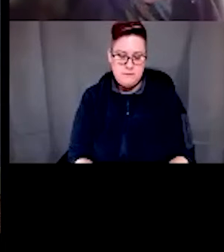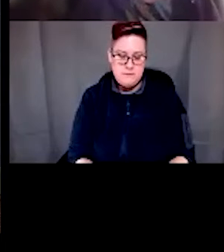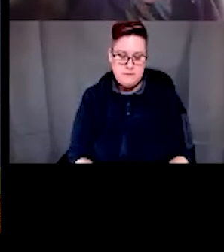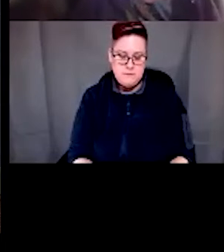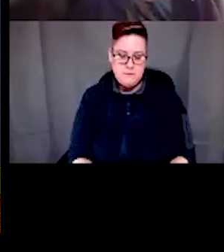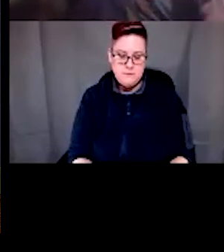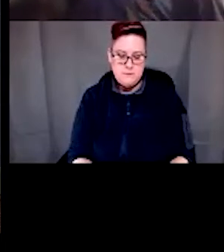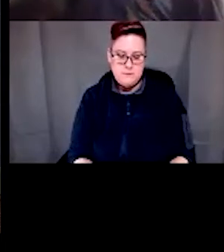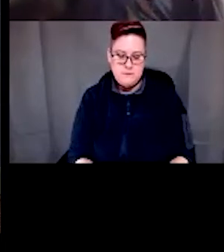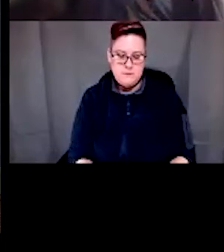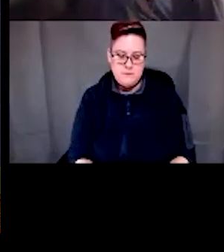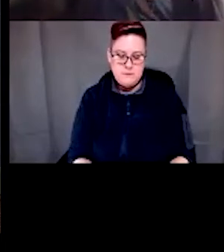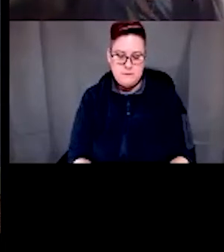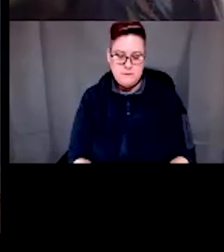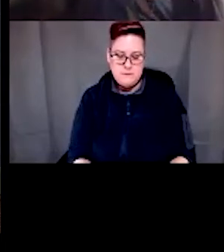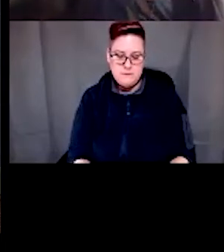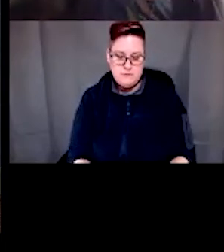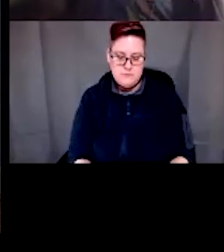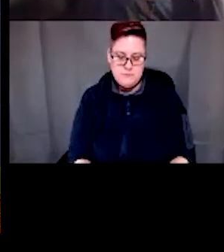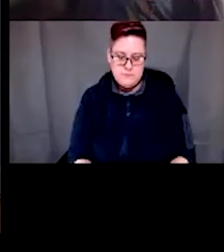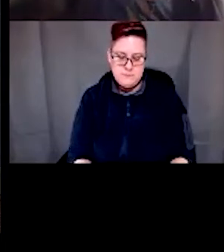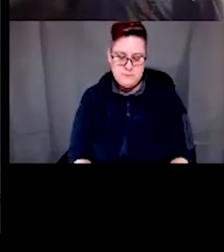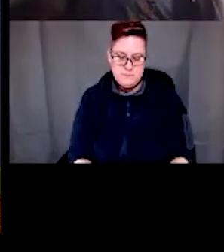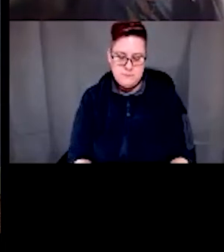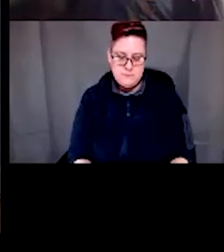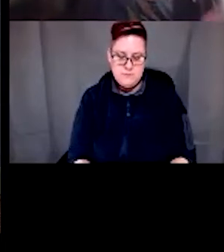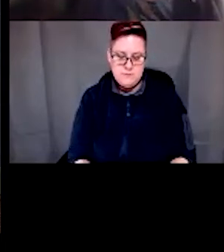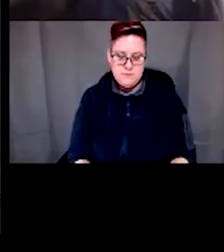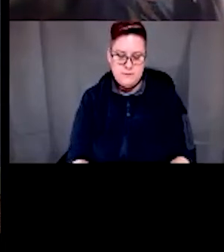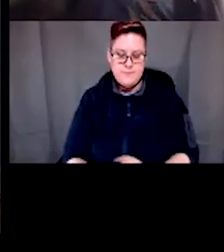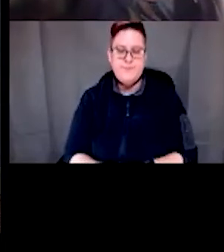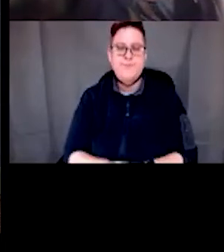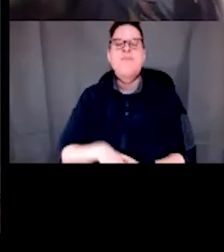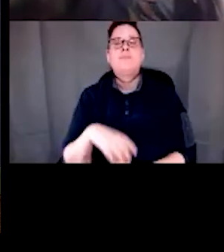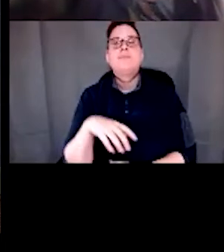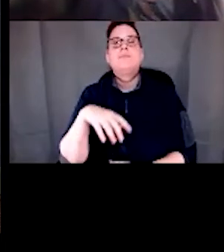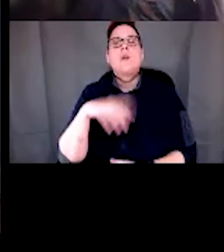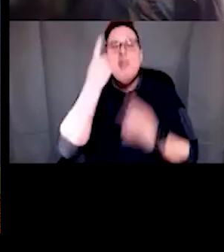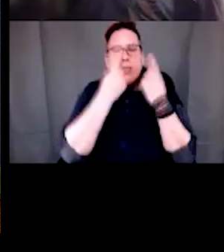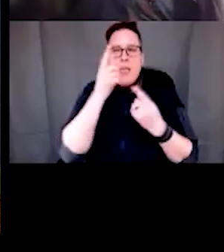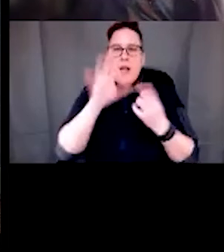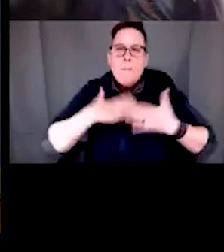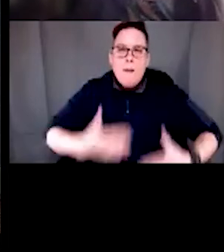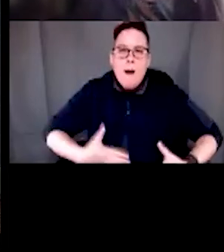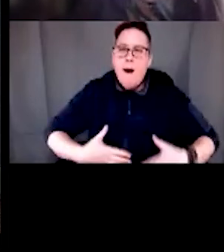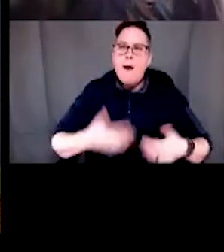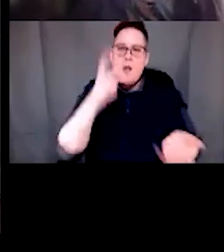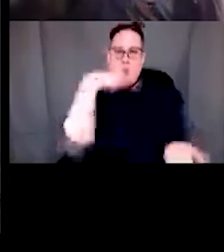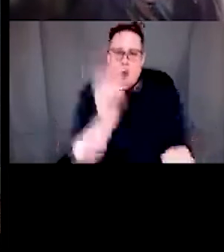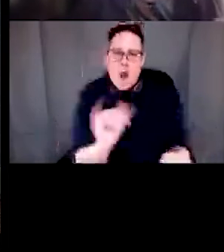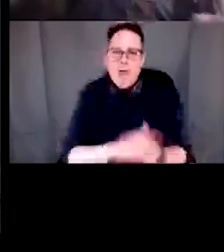those. Look at your own organizational body. Think of it as you think of your own body. What does it look